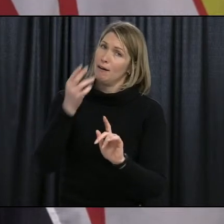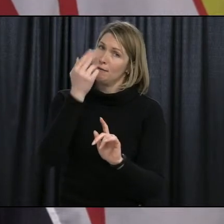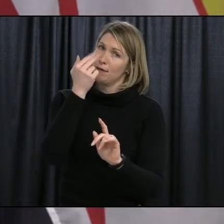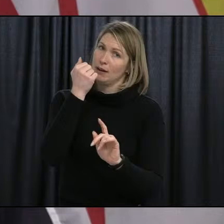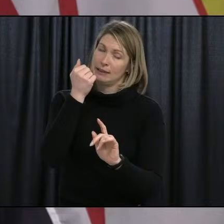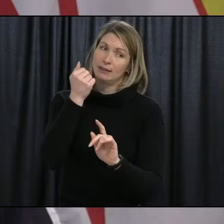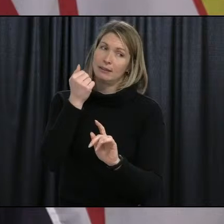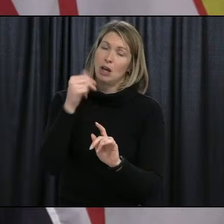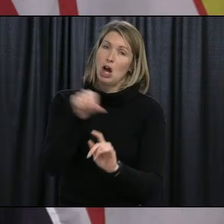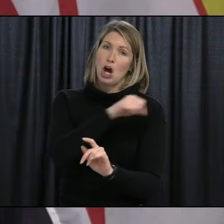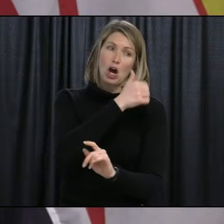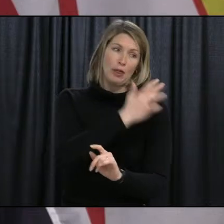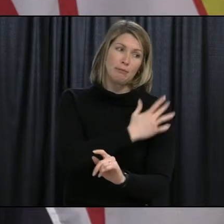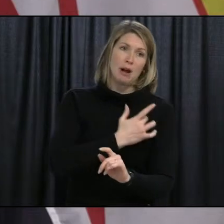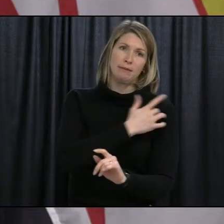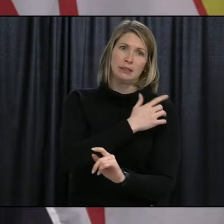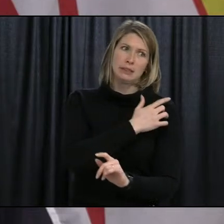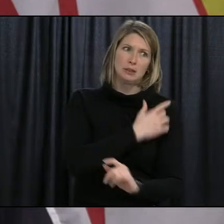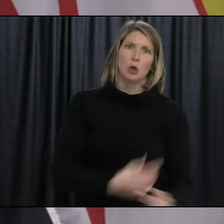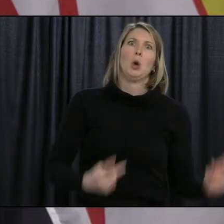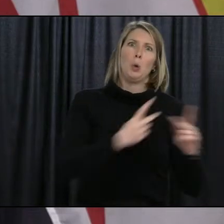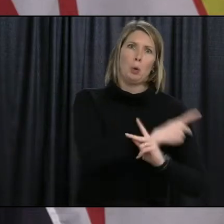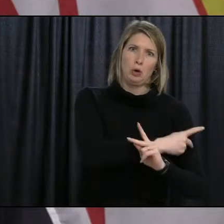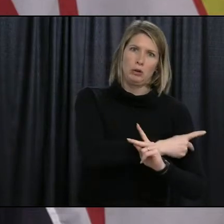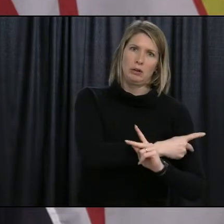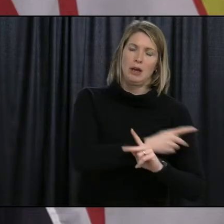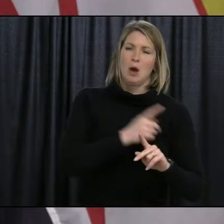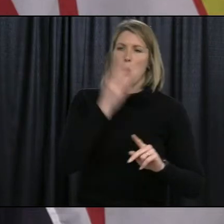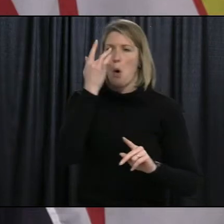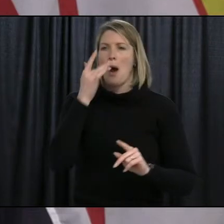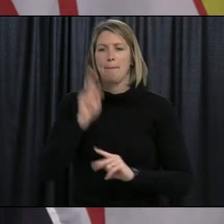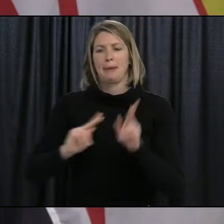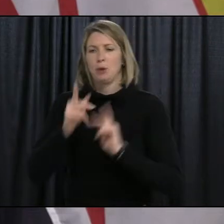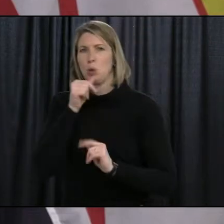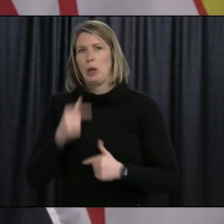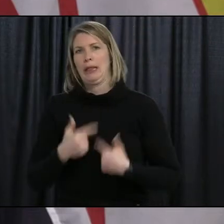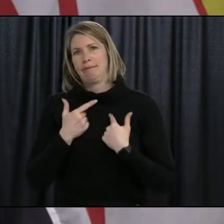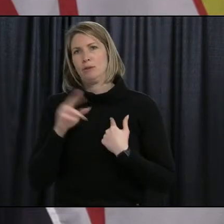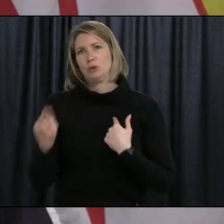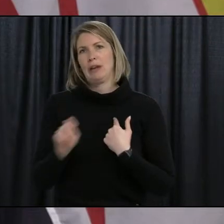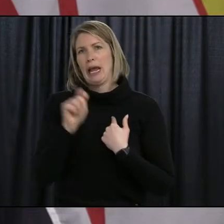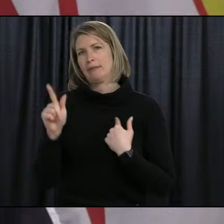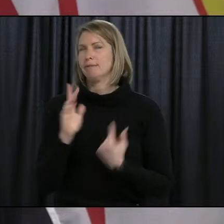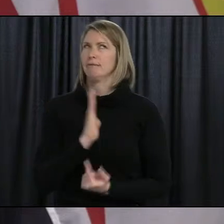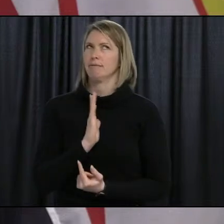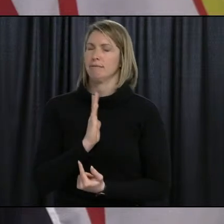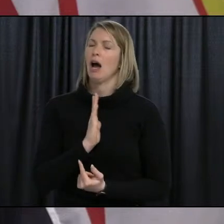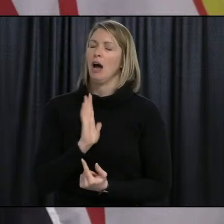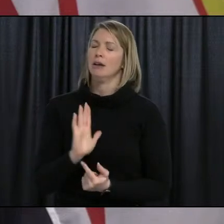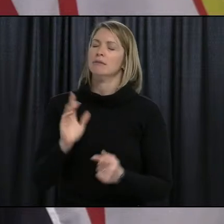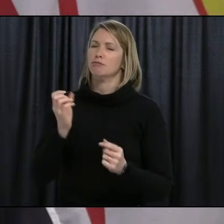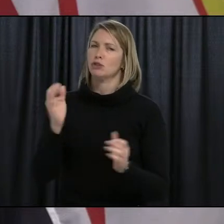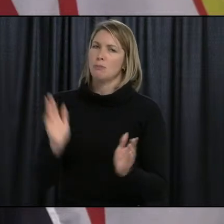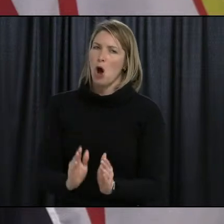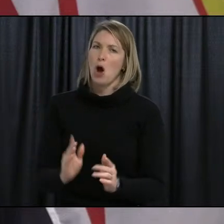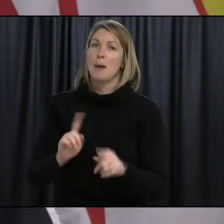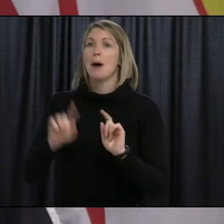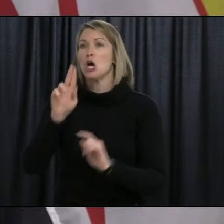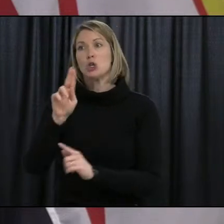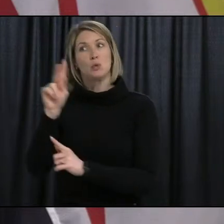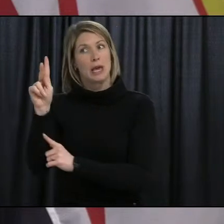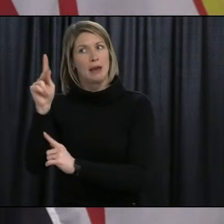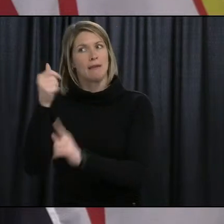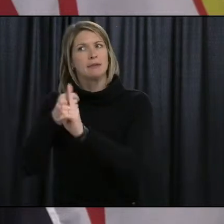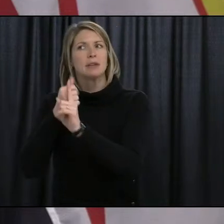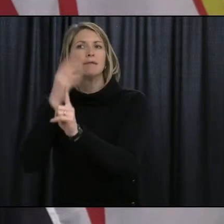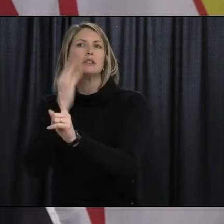The UK has had a lot of experience with this virus or this variant of the virus, and certainly there have been